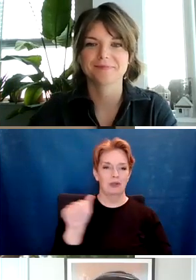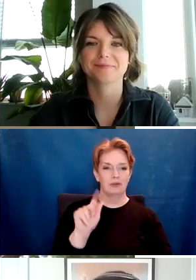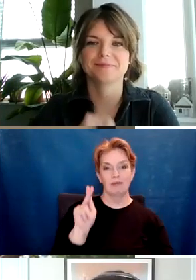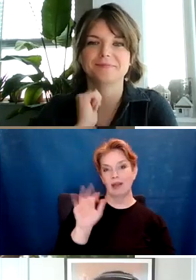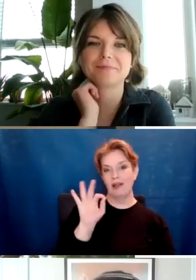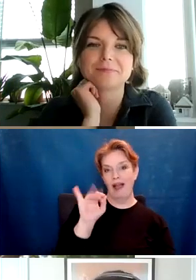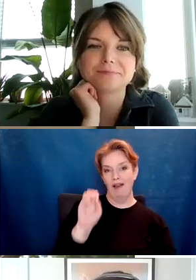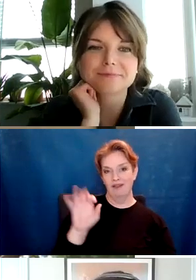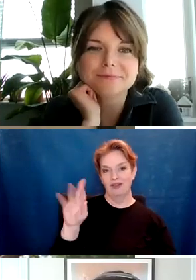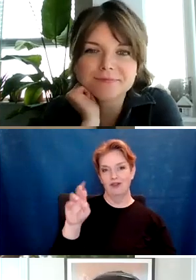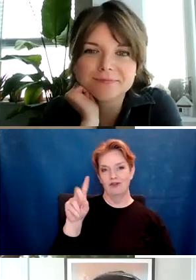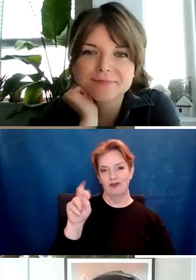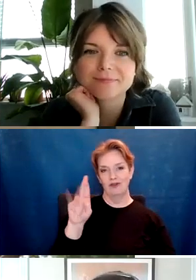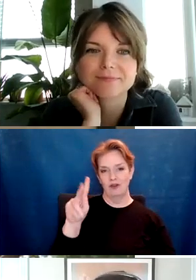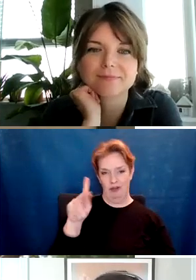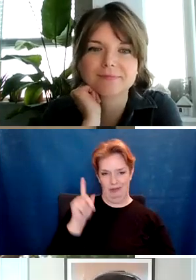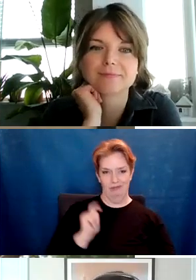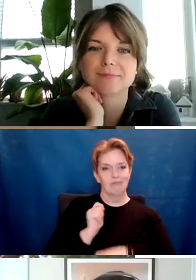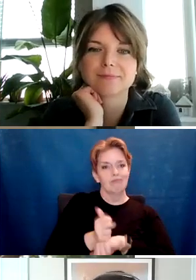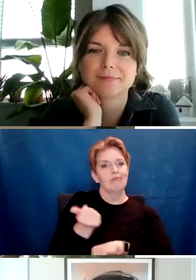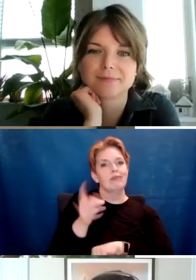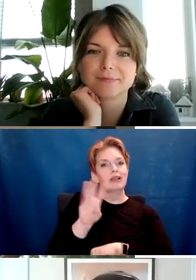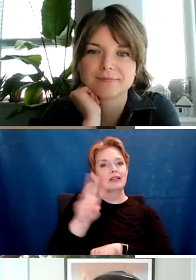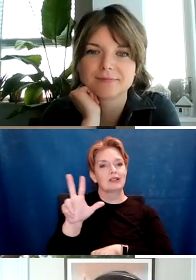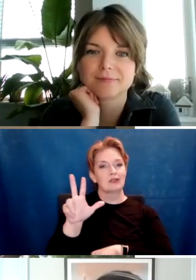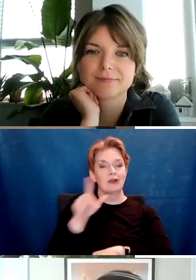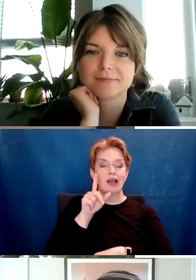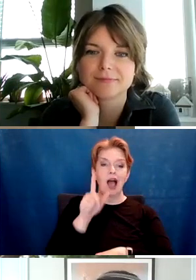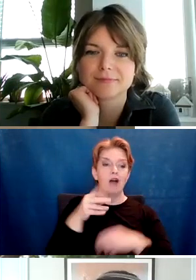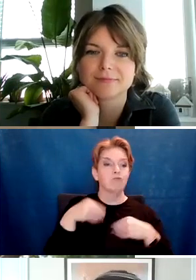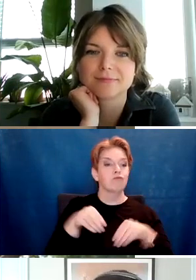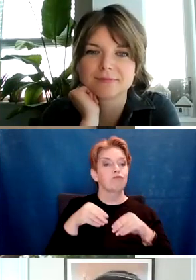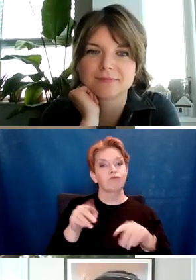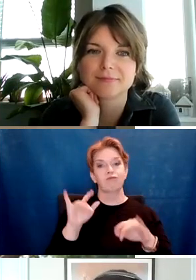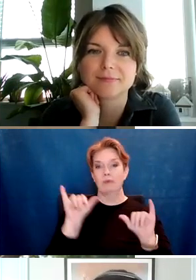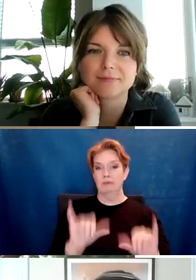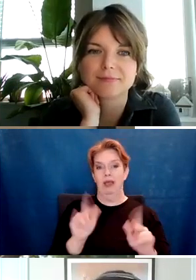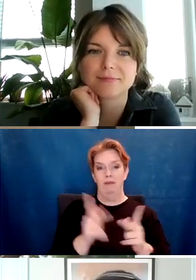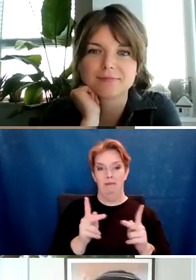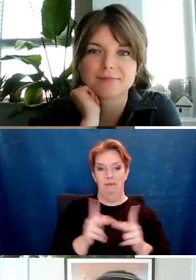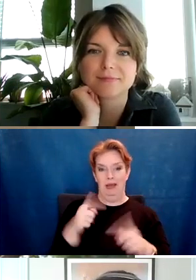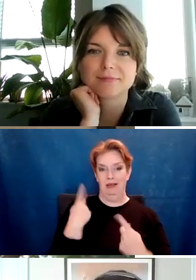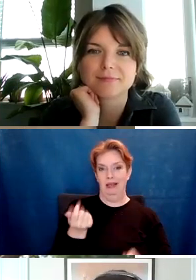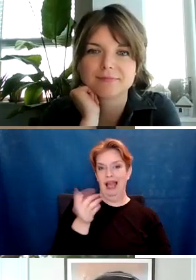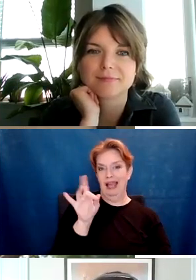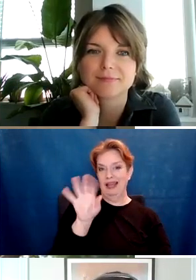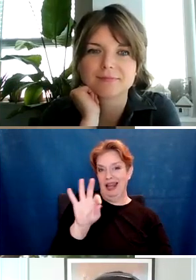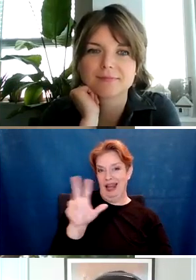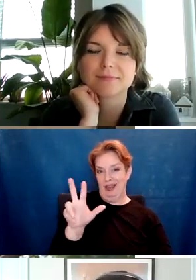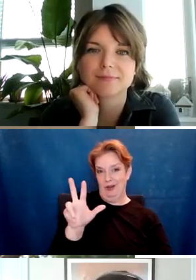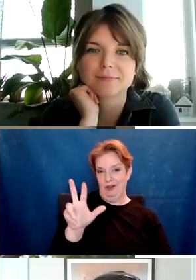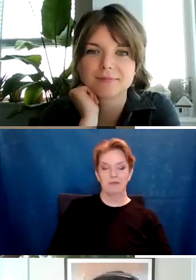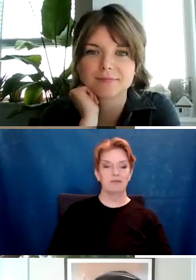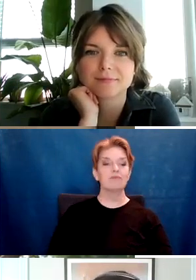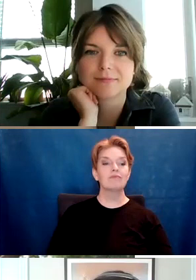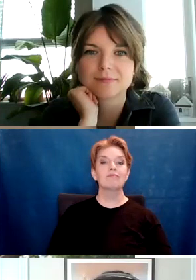in 1863 and has been doing business out of its downtown location since 1893. Today, shoppers